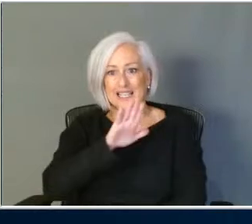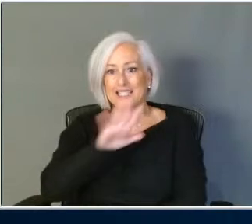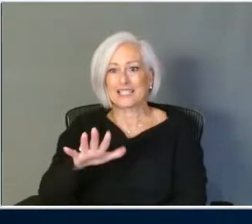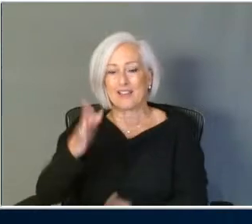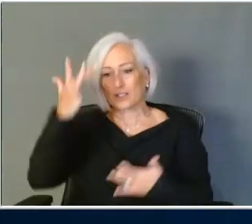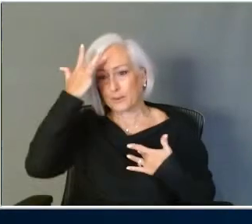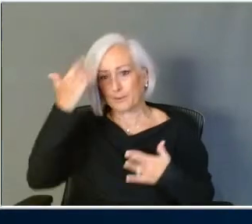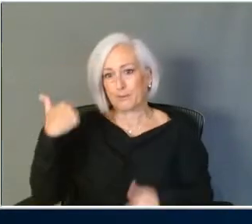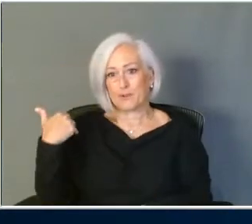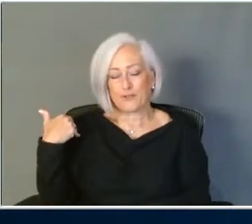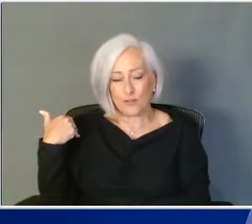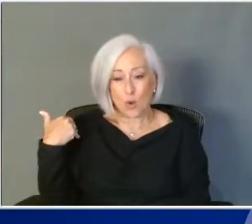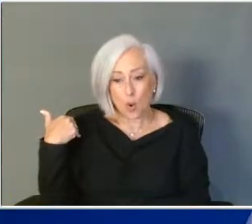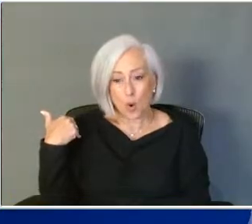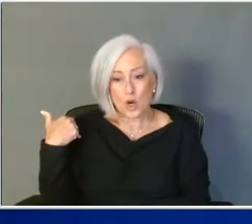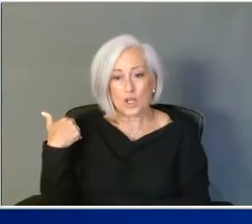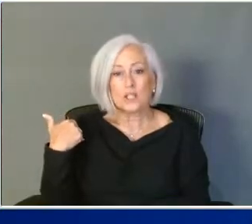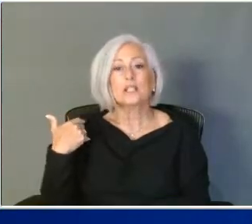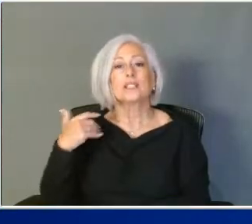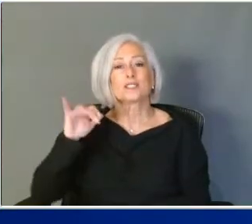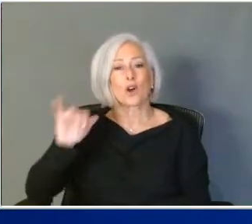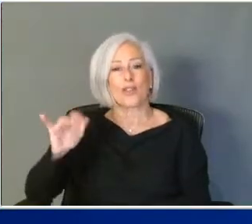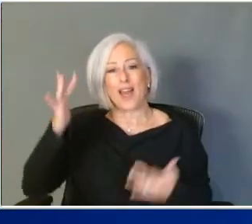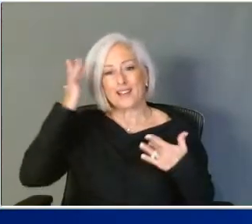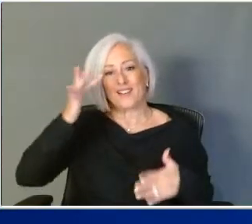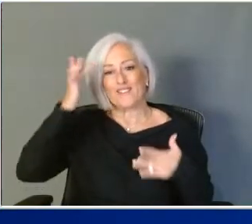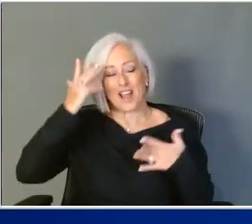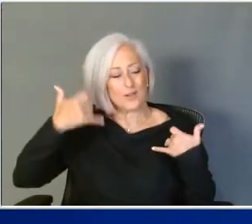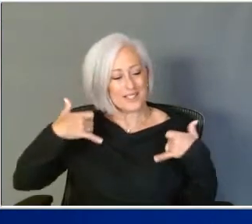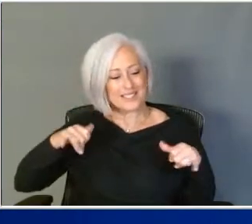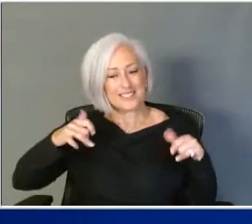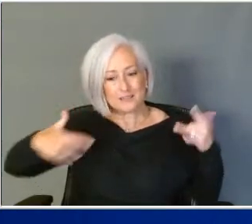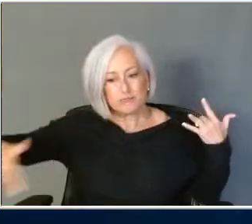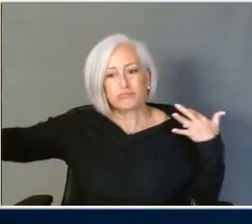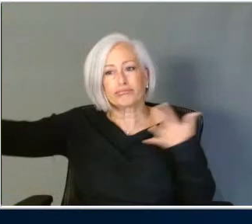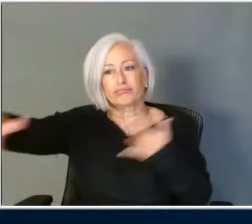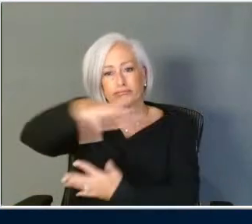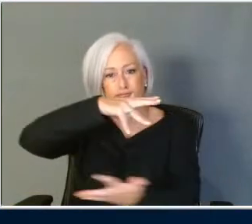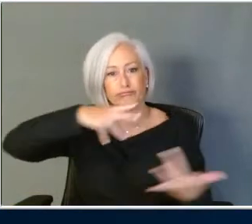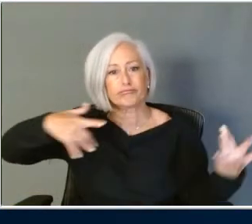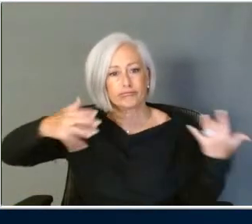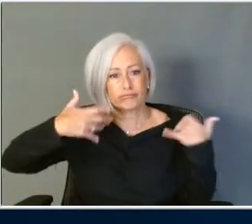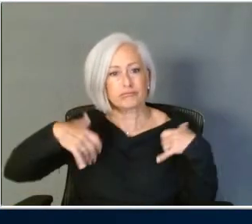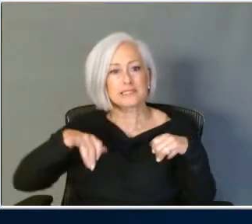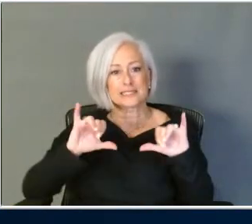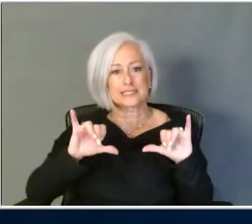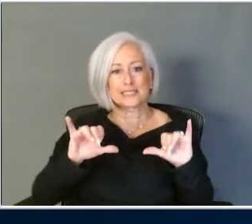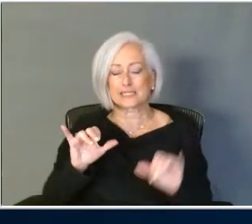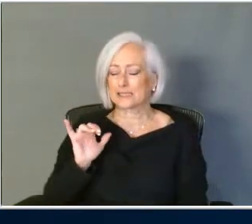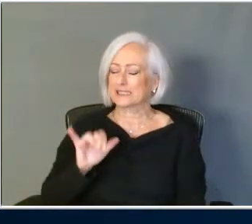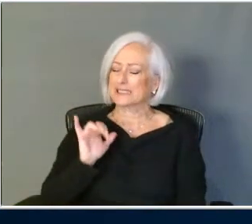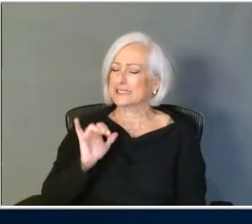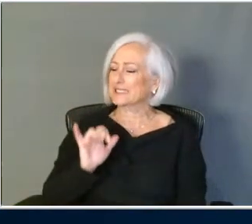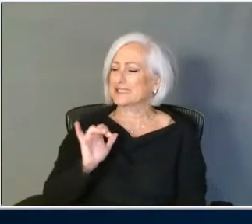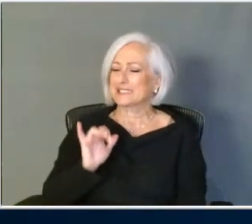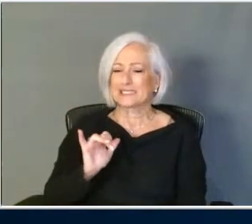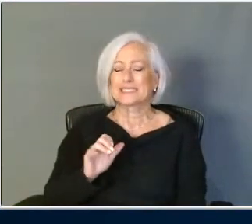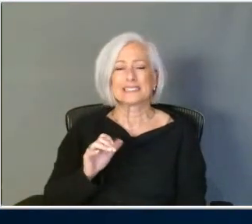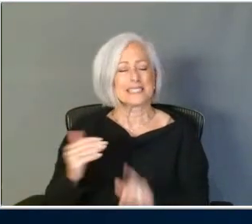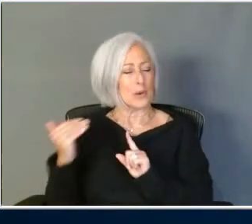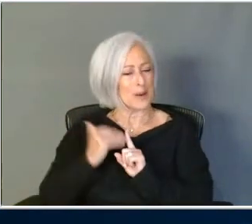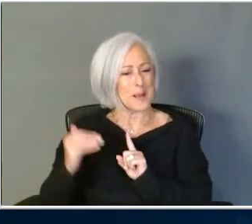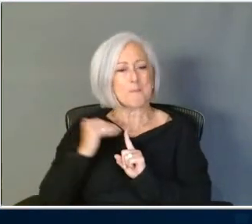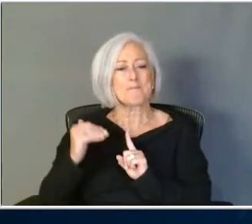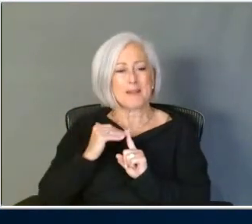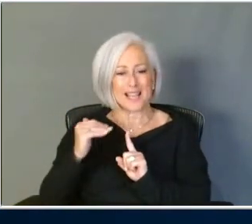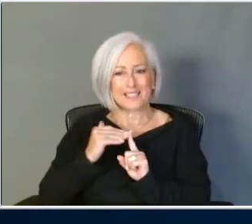in the past. So the virus, unfortunately, is still out there circulating. Good to it's just the constant reminder that you've been talking about.